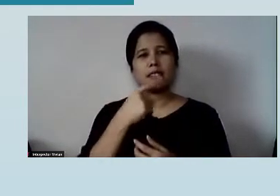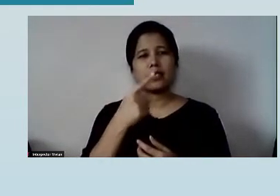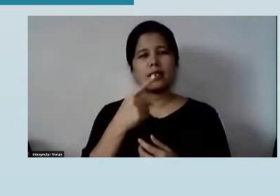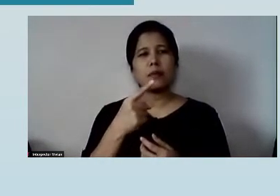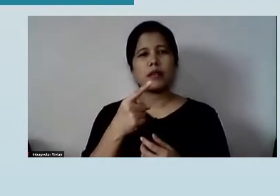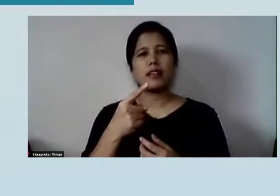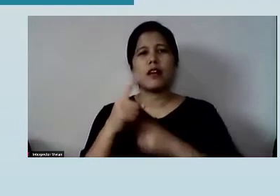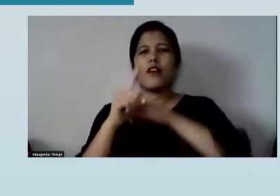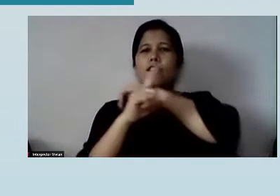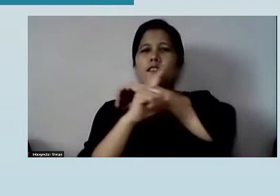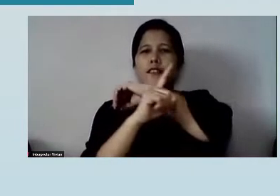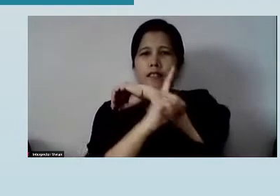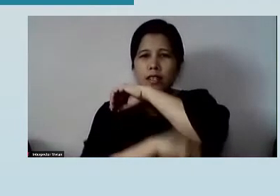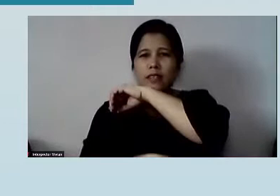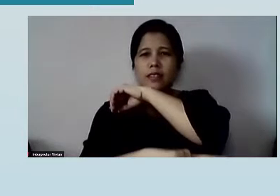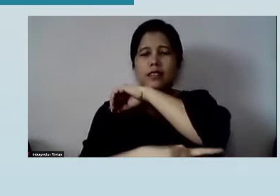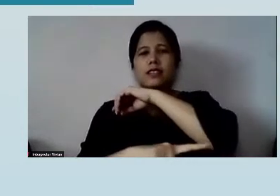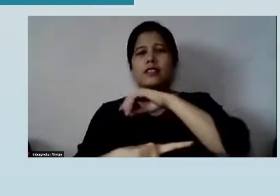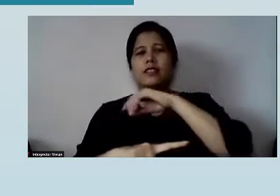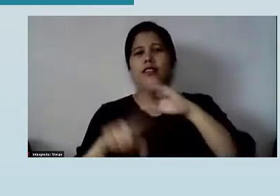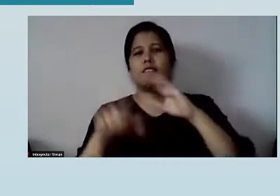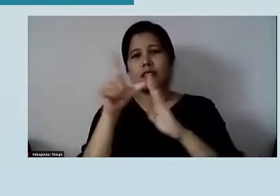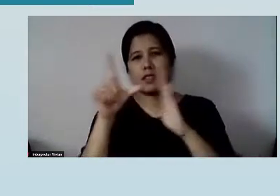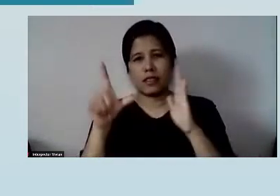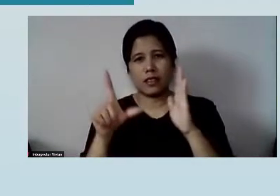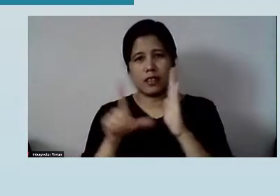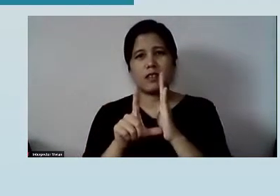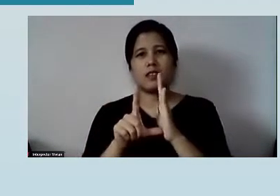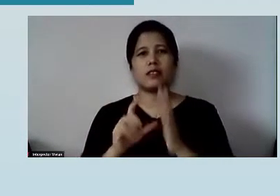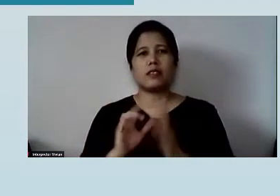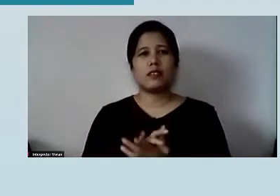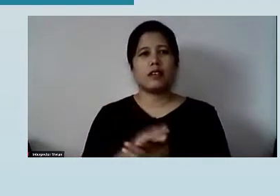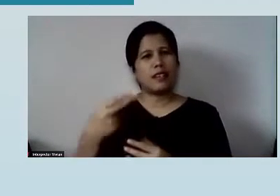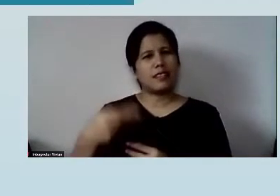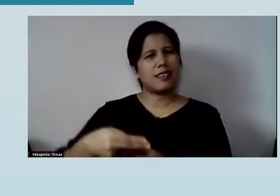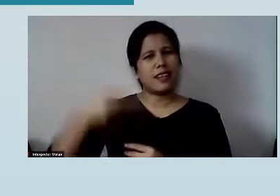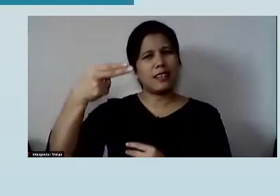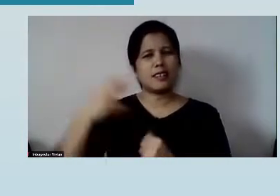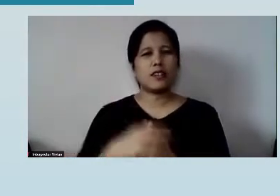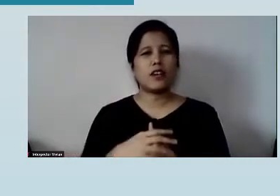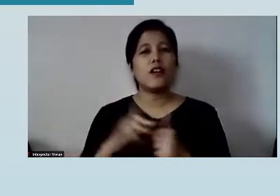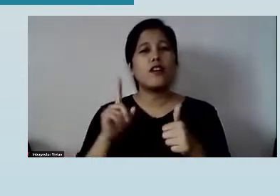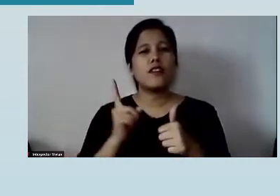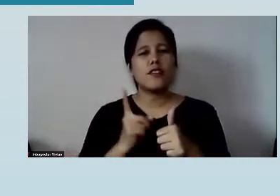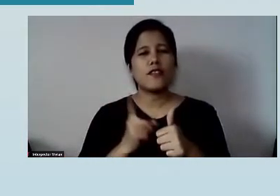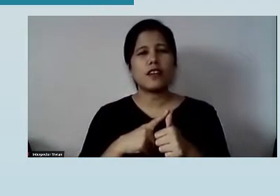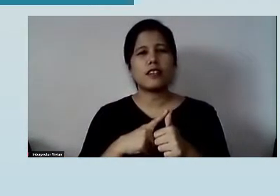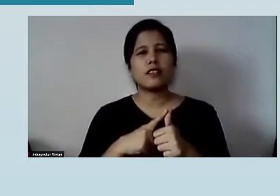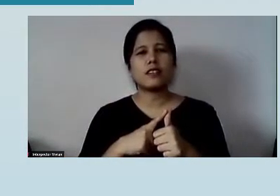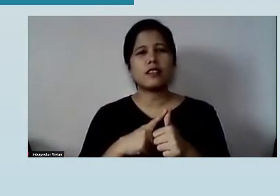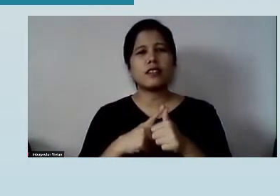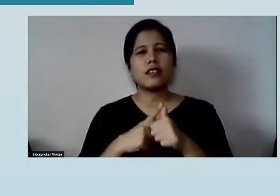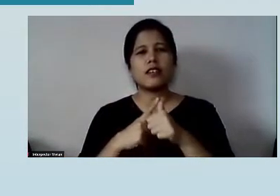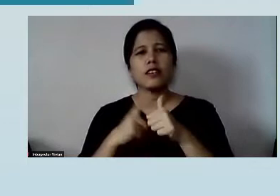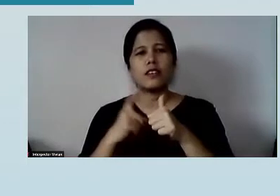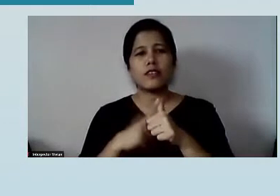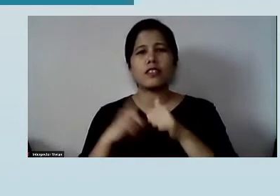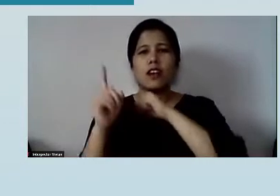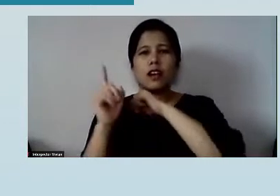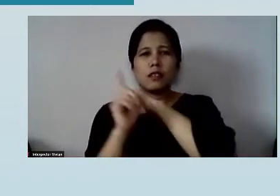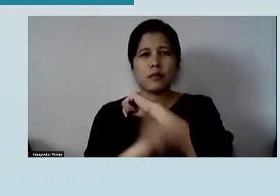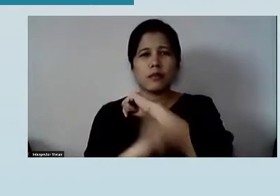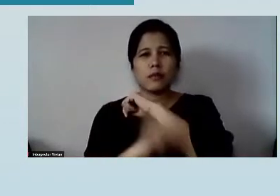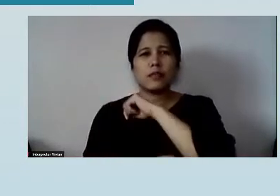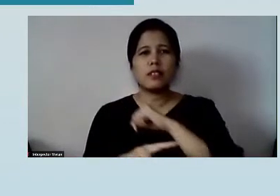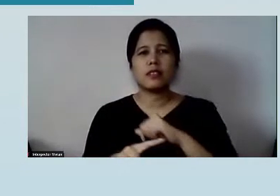penalties for violation of the law. Imagine, ang taas po, ano? For the first offense, first violation, a